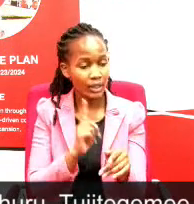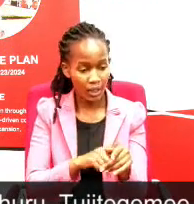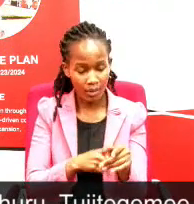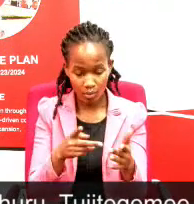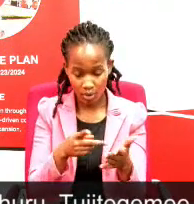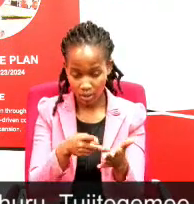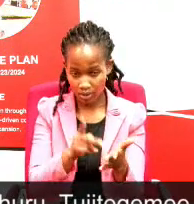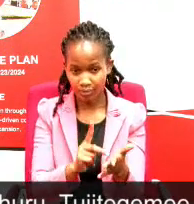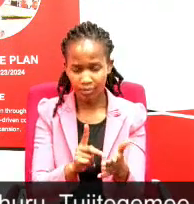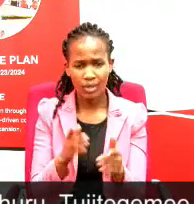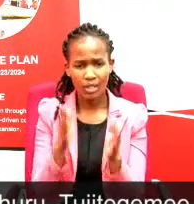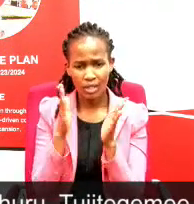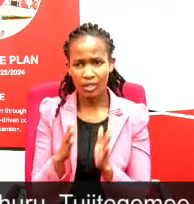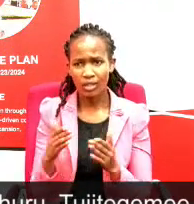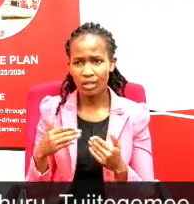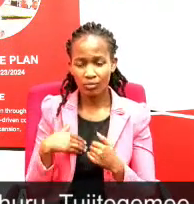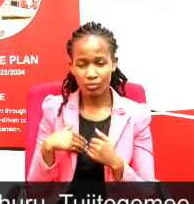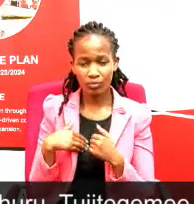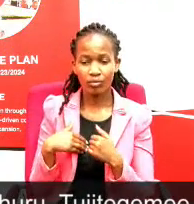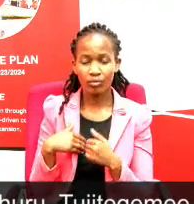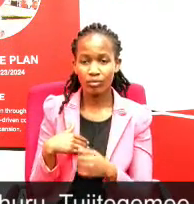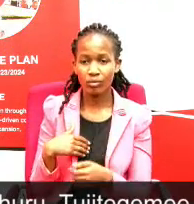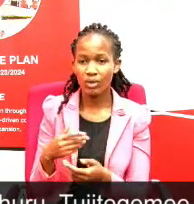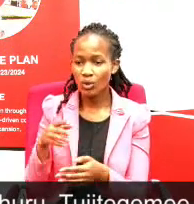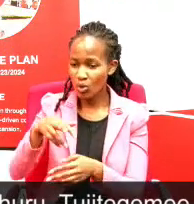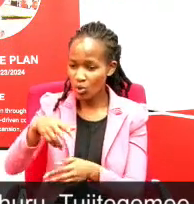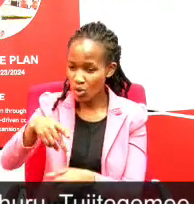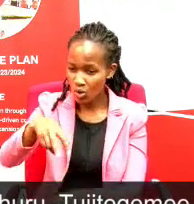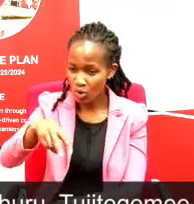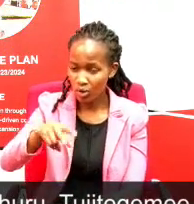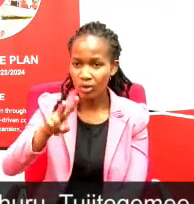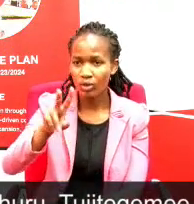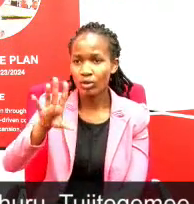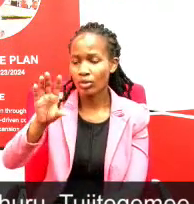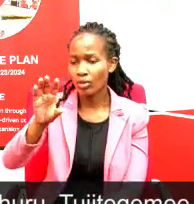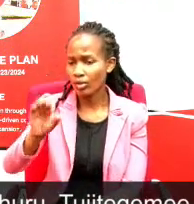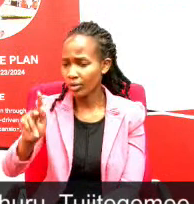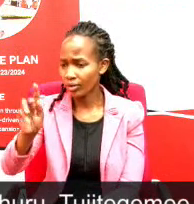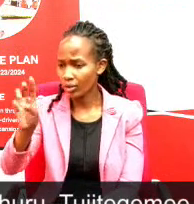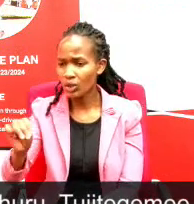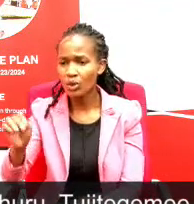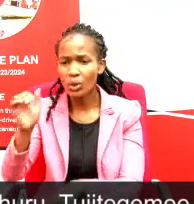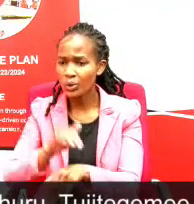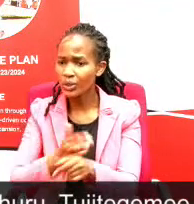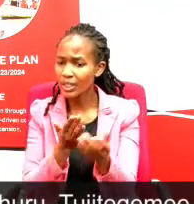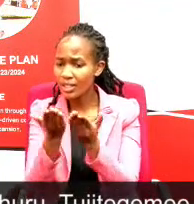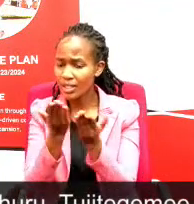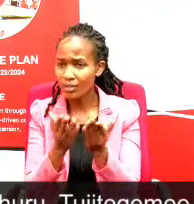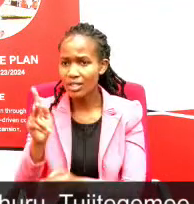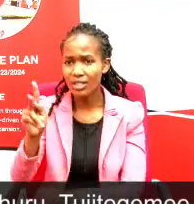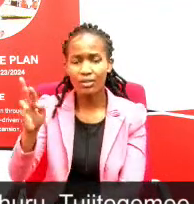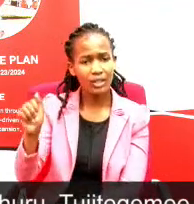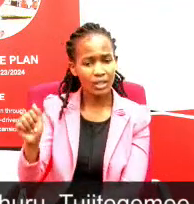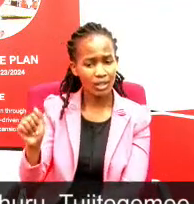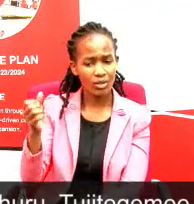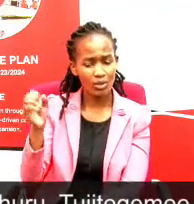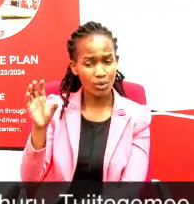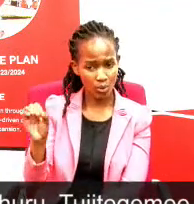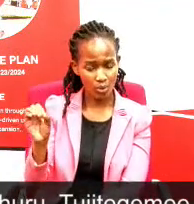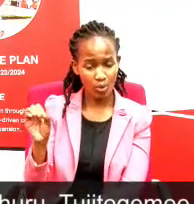to commit more than 250 kilometers to come and get service, Kra service in Lokchogyo.